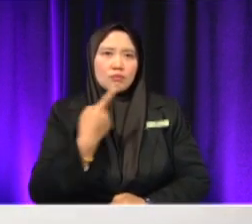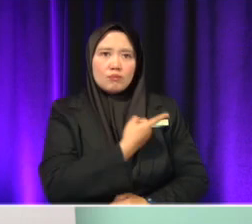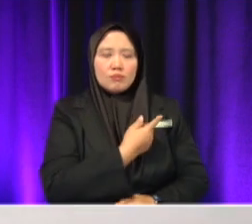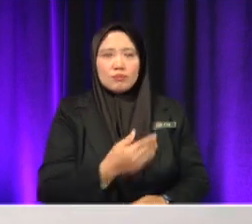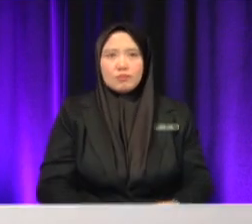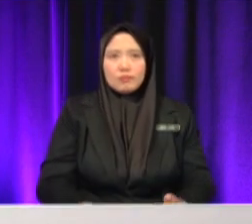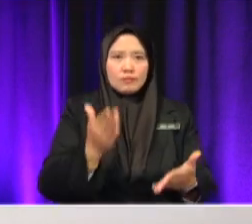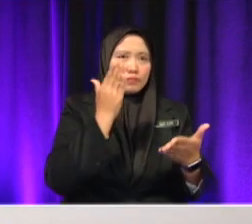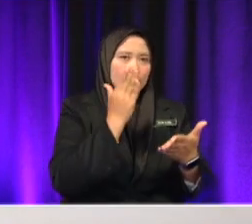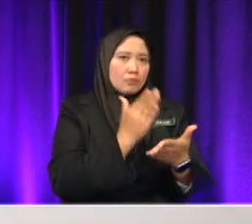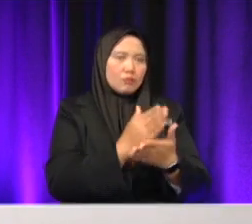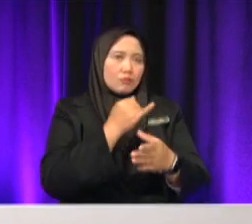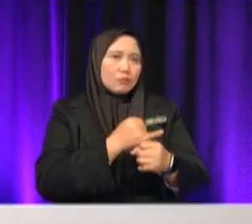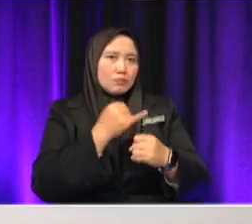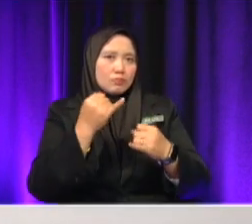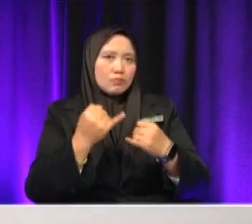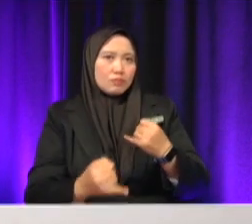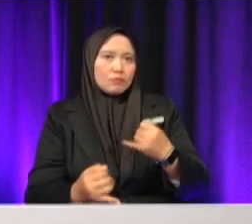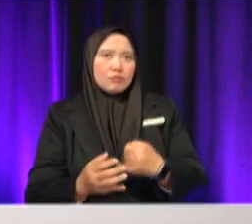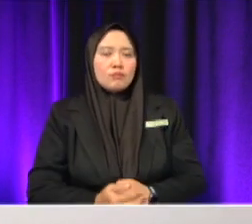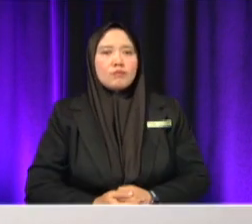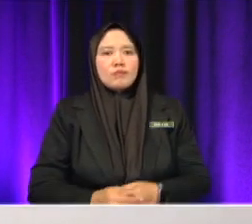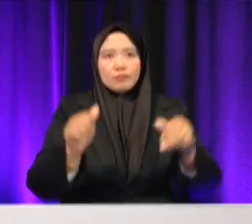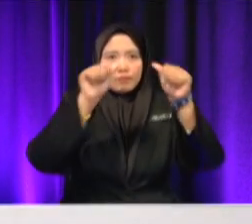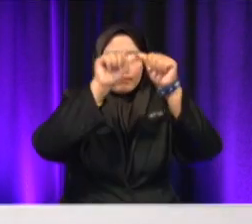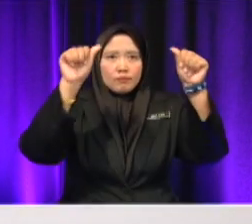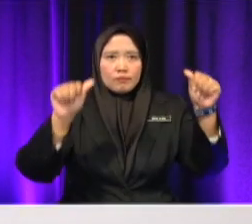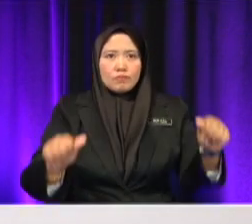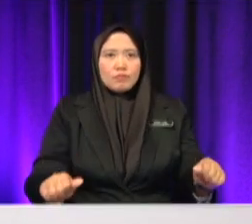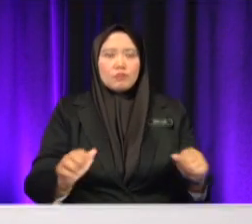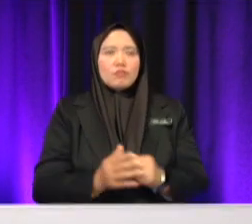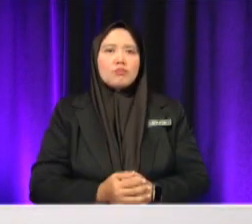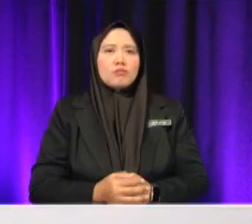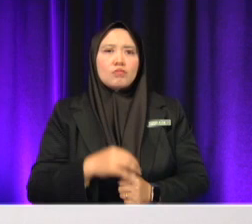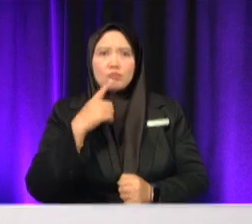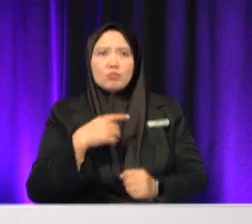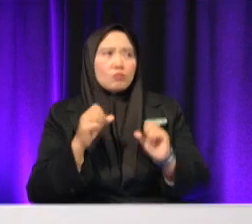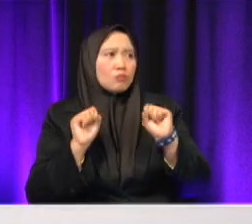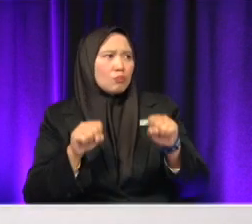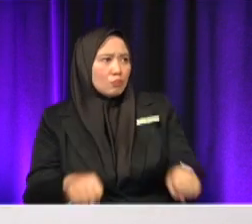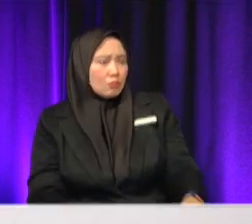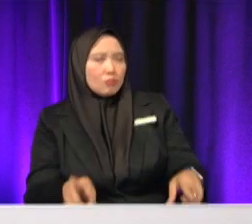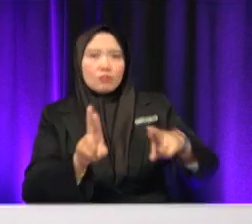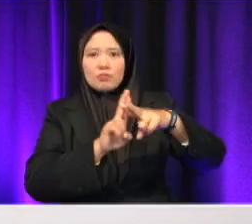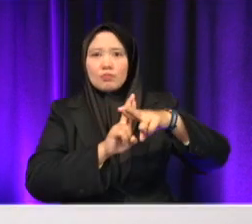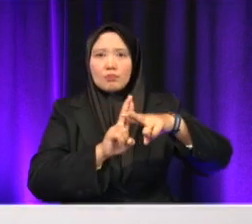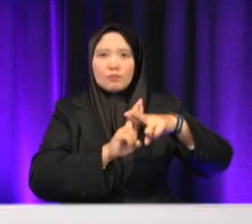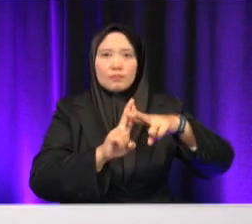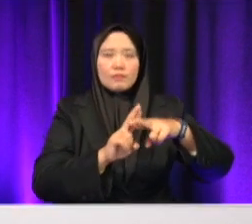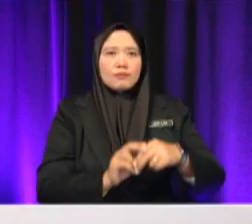the article. Okay, now could I get someone to kind of like summarize the whole thing